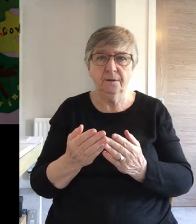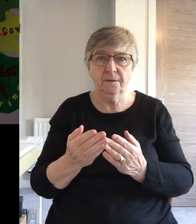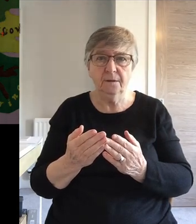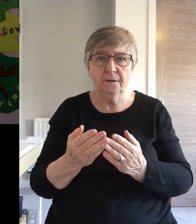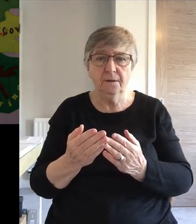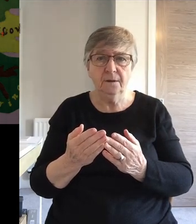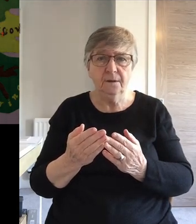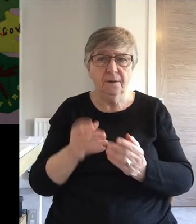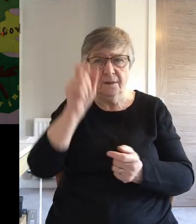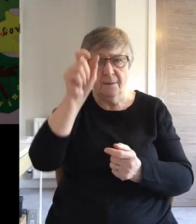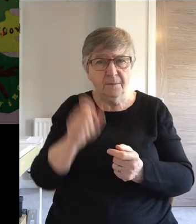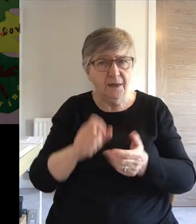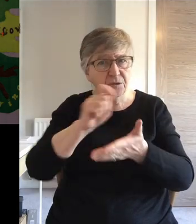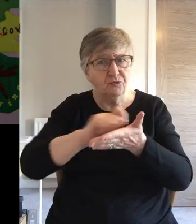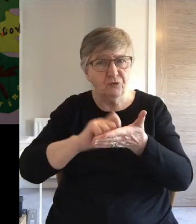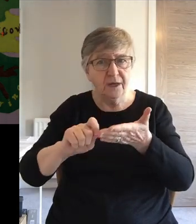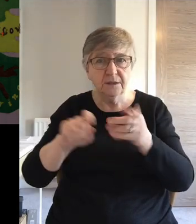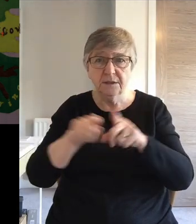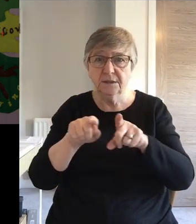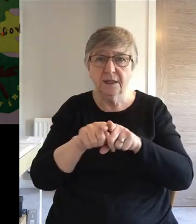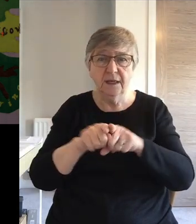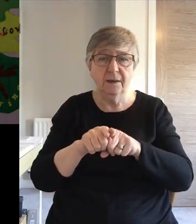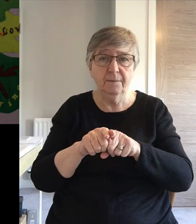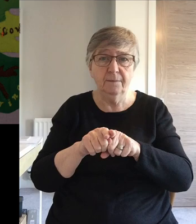The offer is much the same.